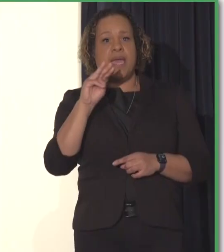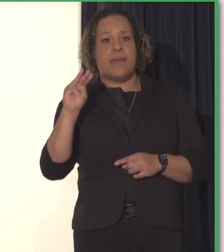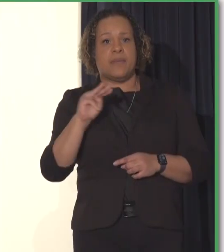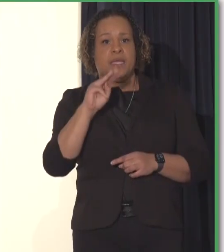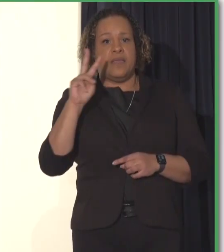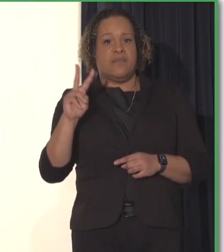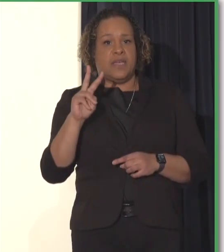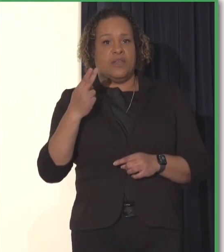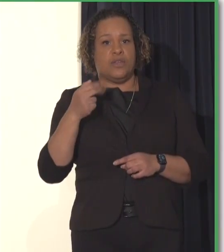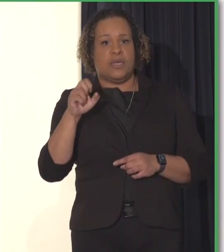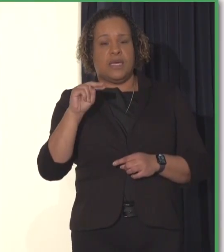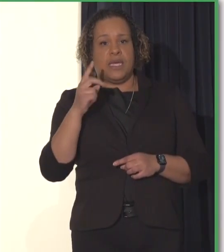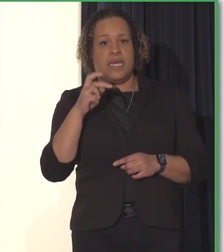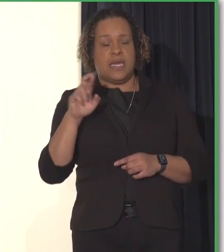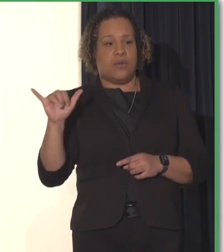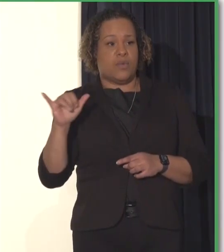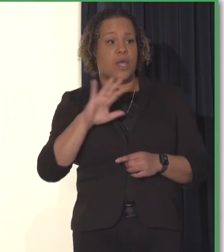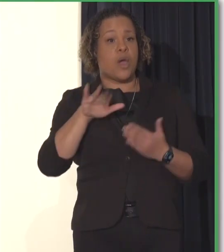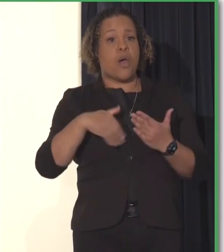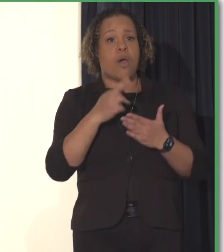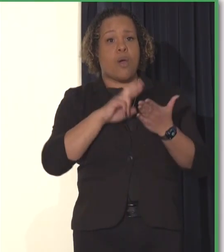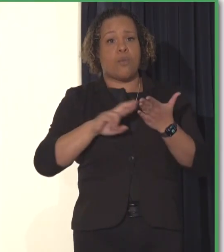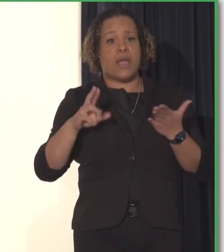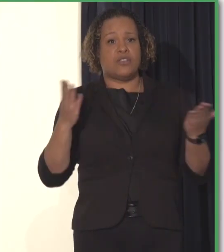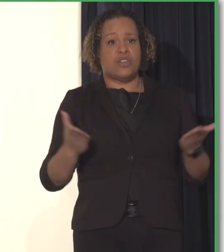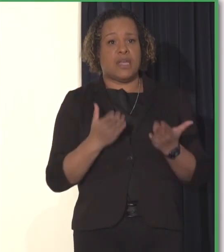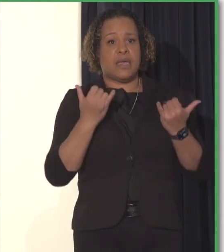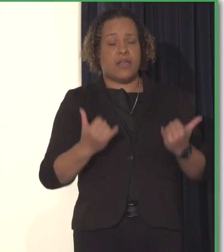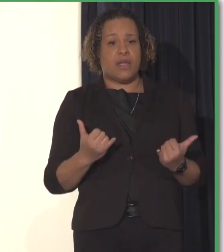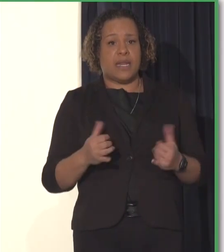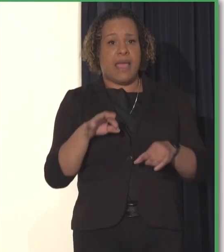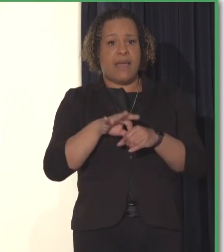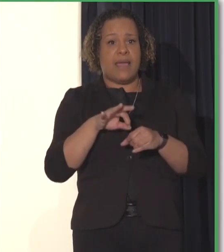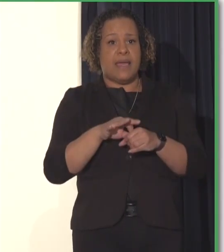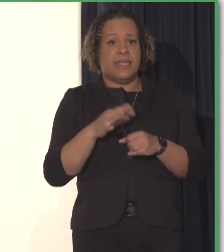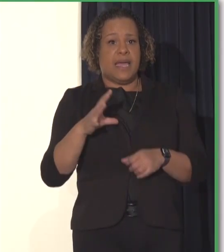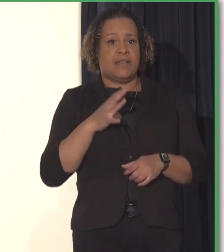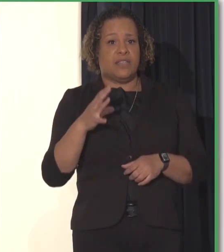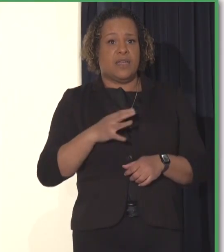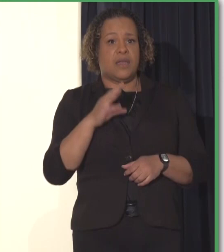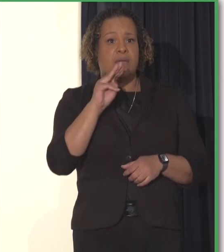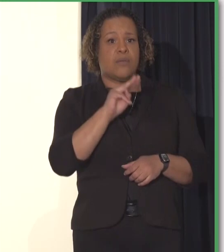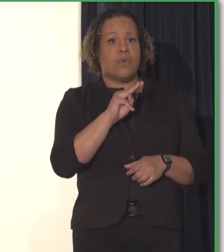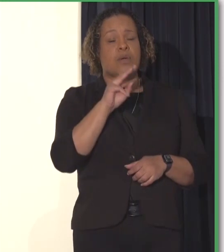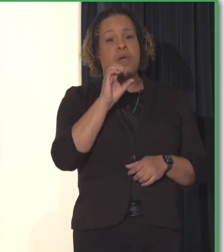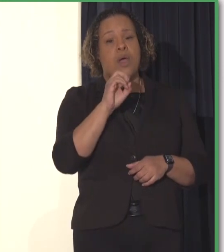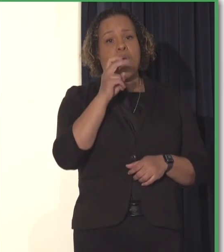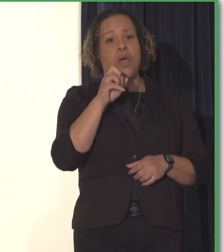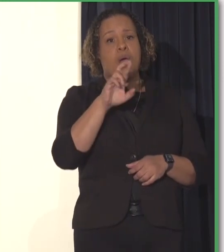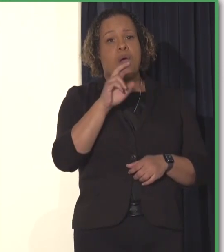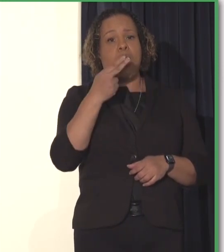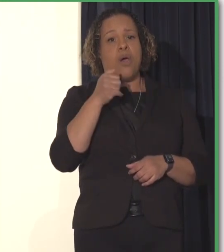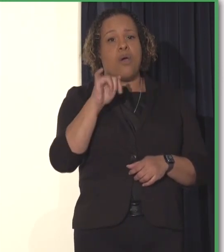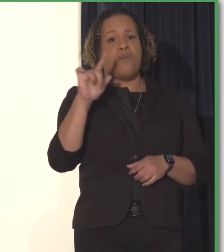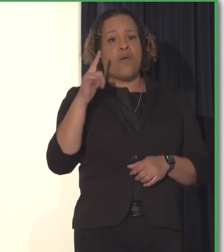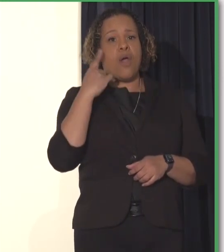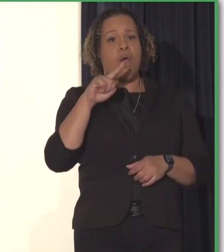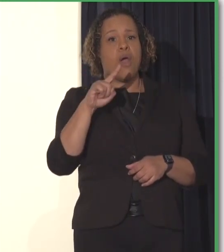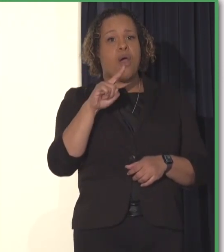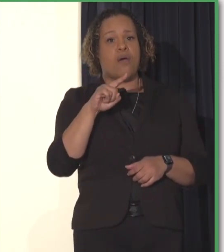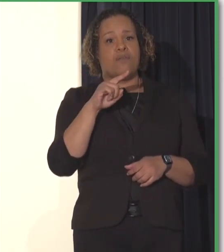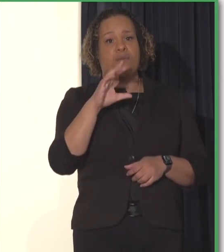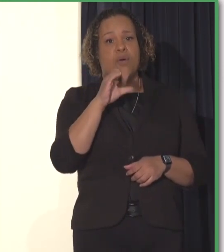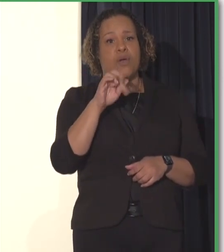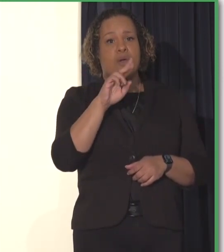registered at this time, elected officials or representatives are as follows. Marie Overall for State Representative Tyrone Carter's office.